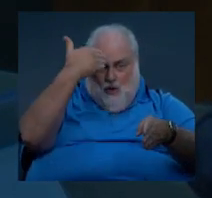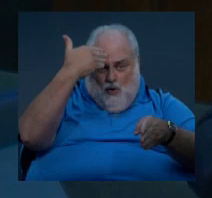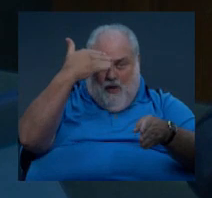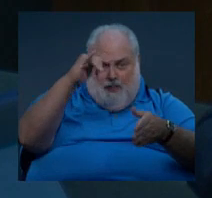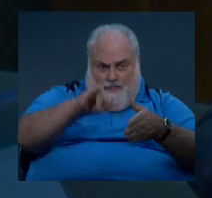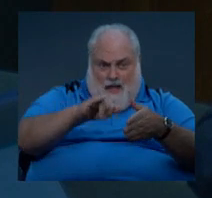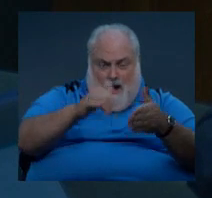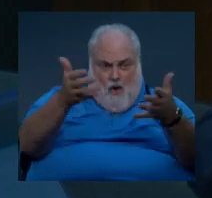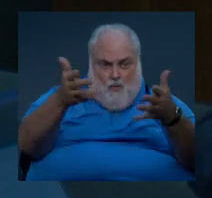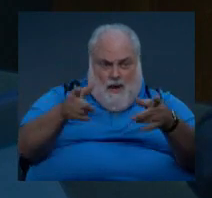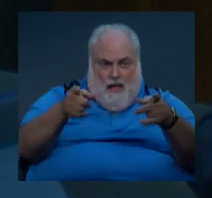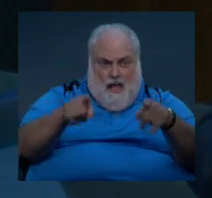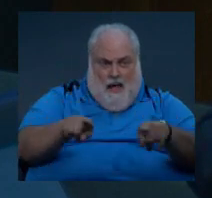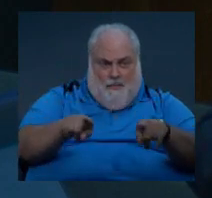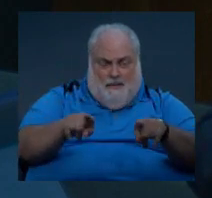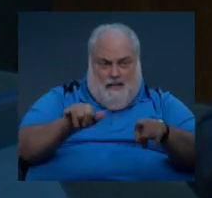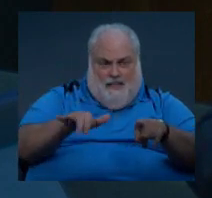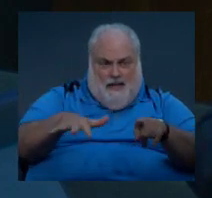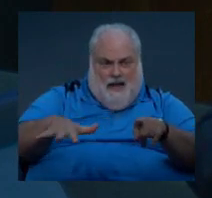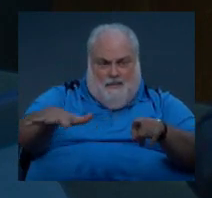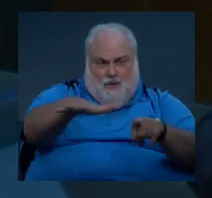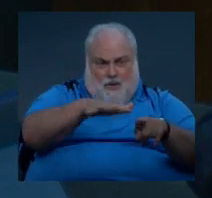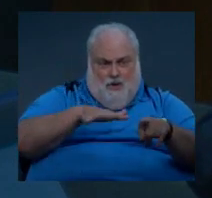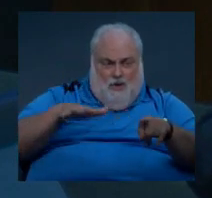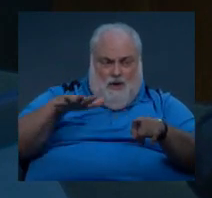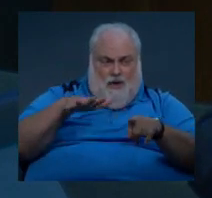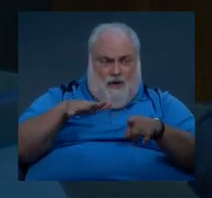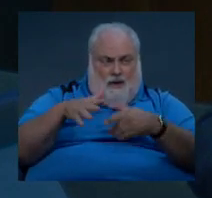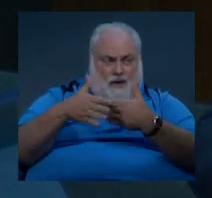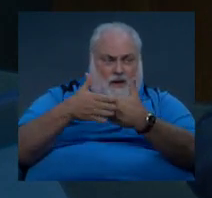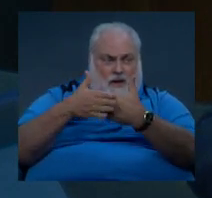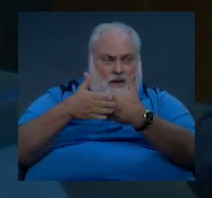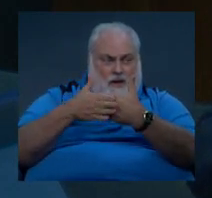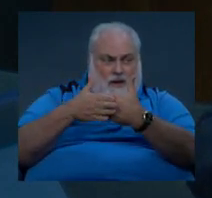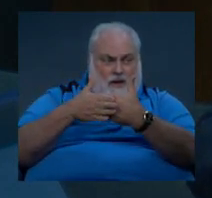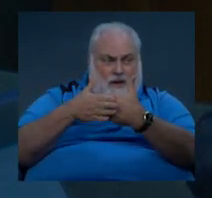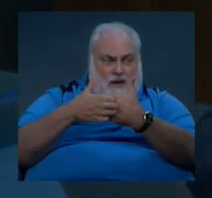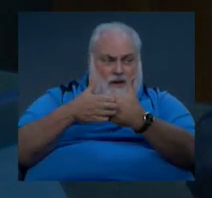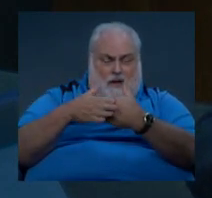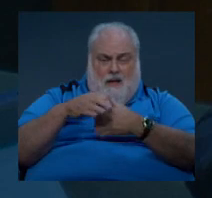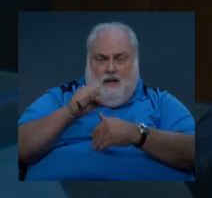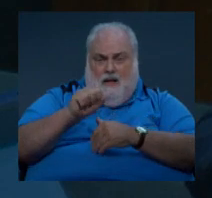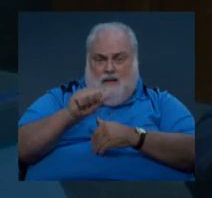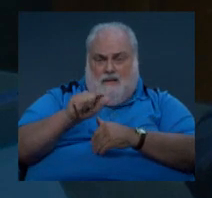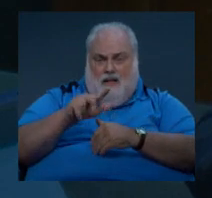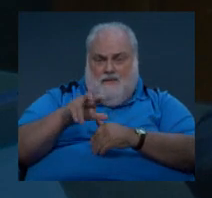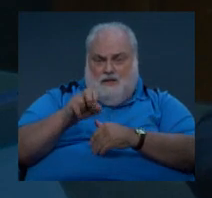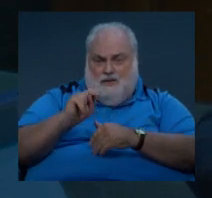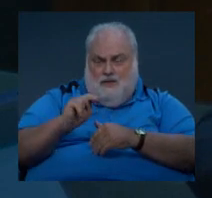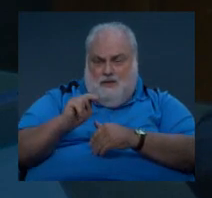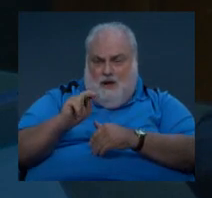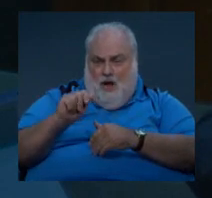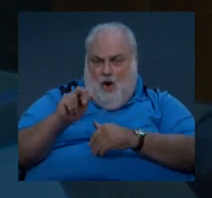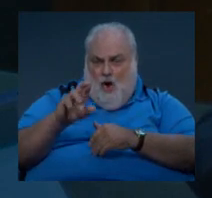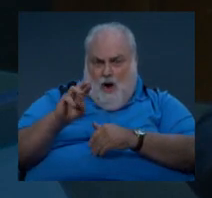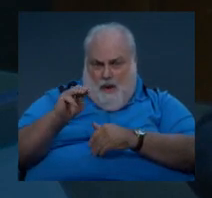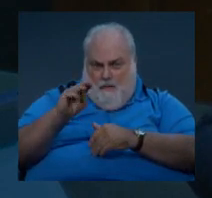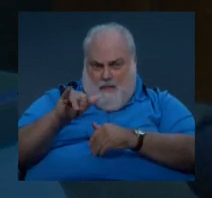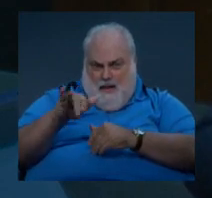of that goes on right now in that neighborhood. It's over by Salvation, I think it's Salvation